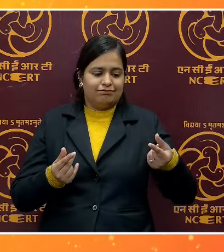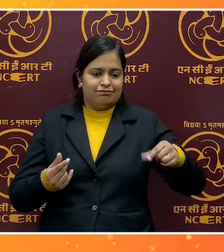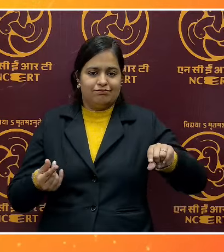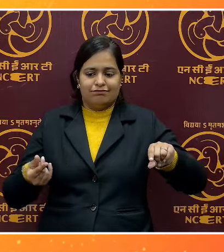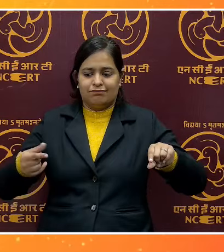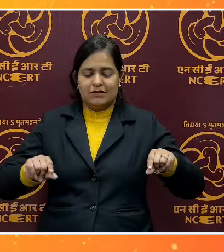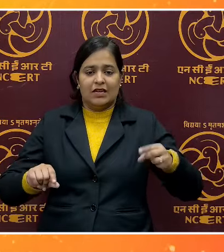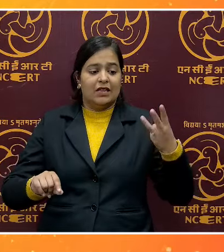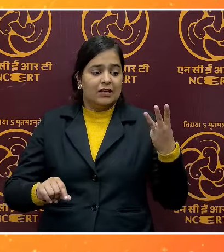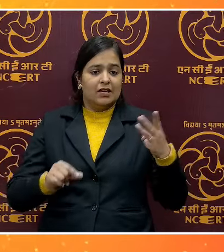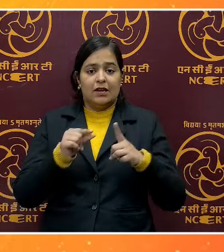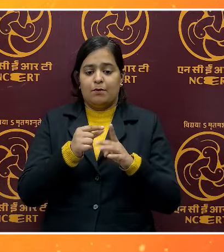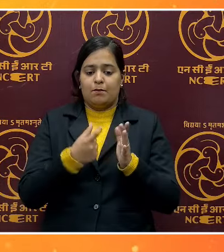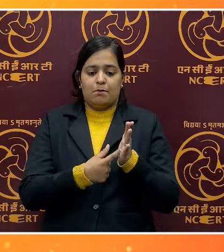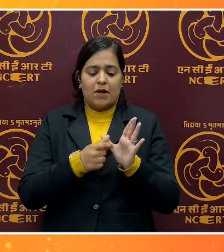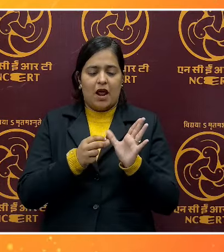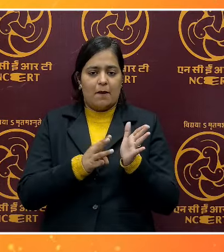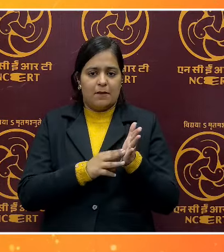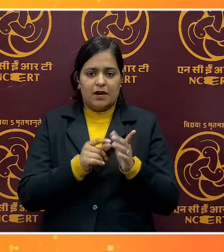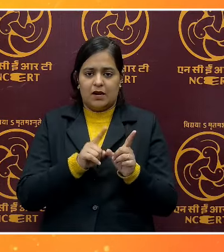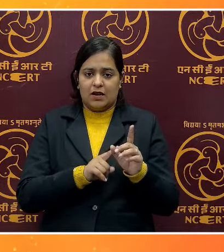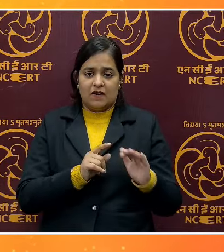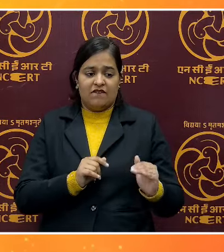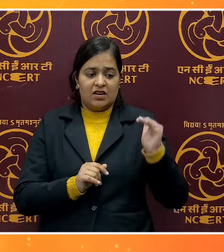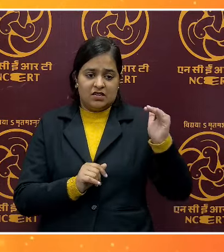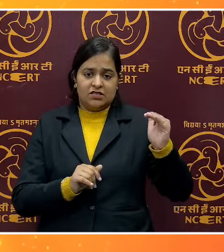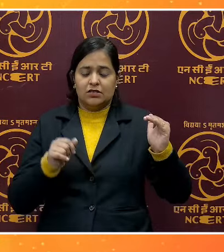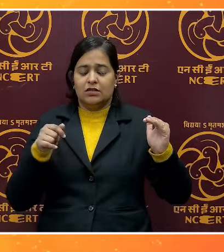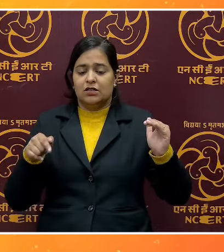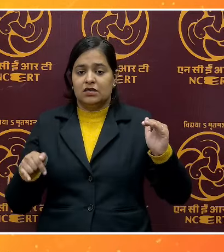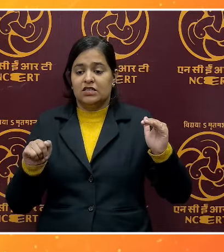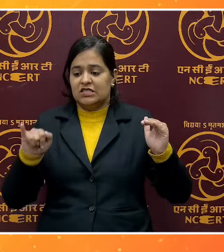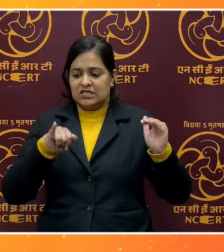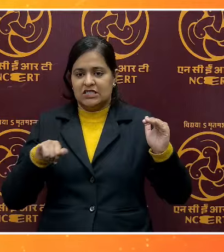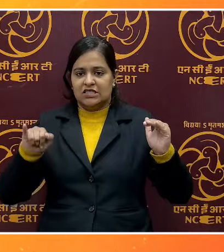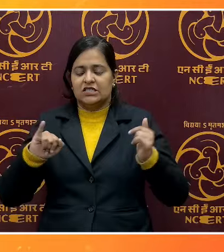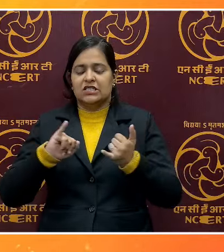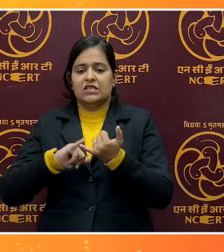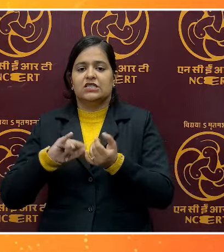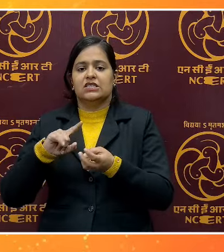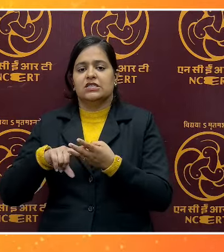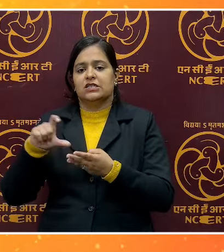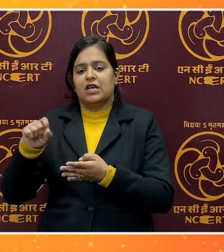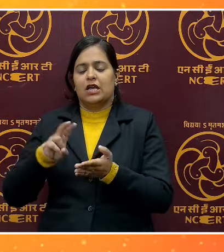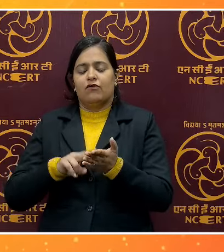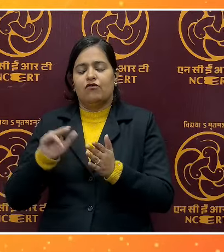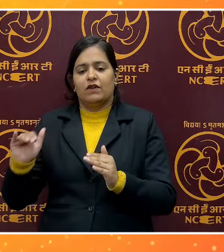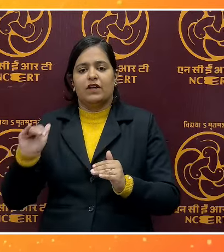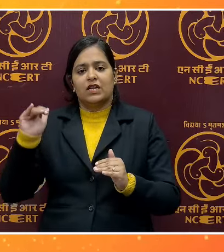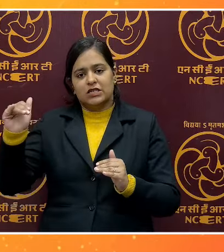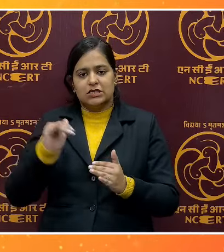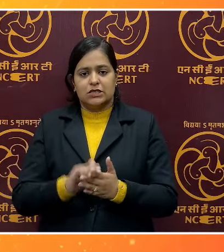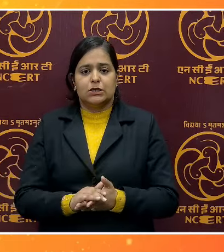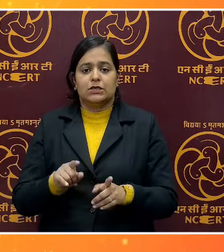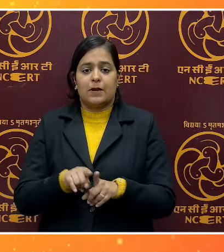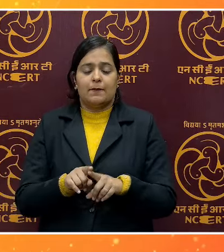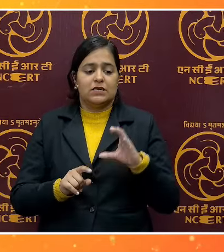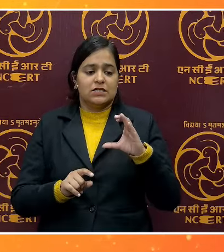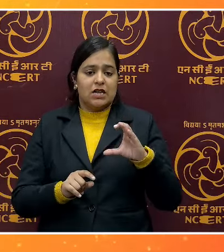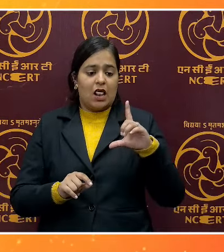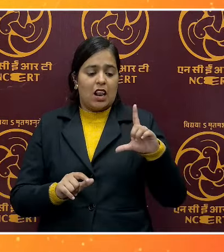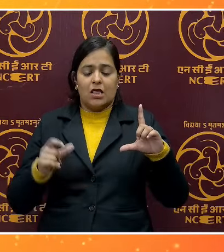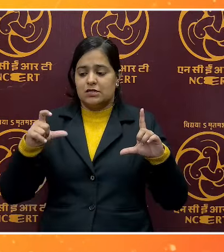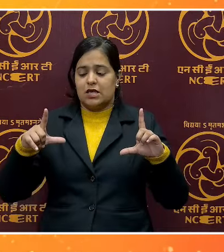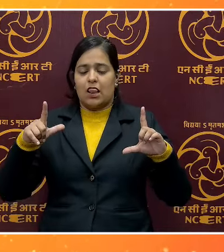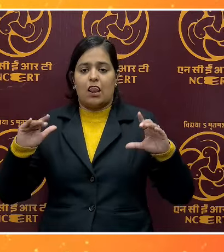primary valency and 6 secondary valency. So, number of Cls